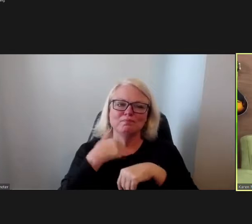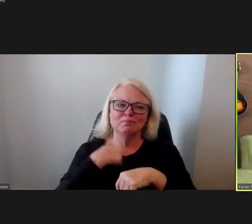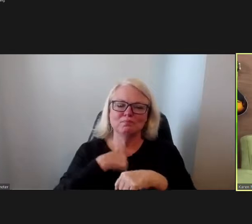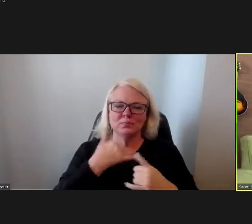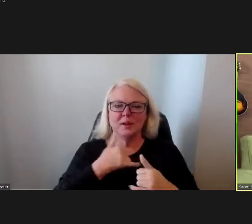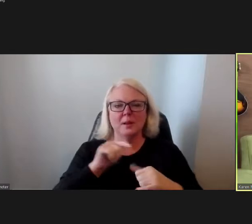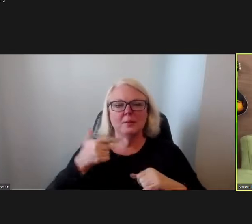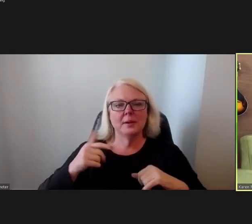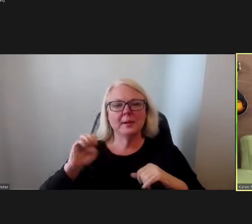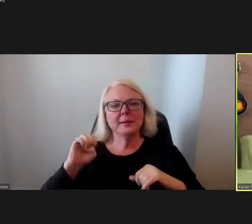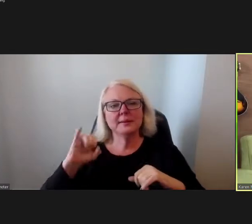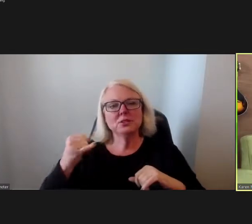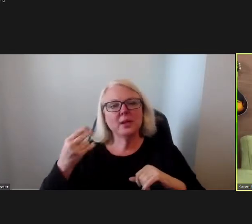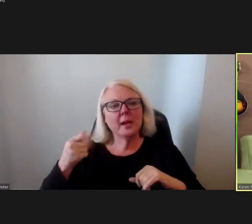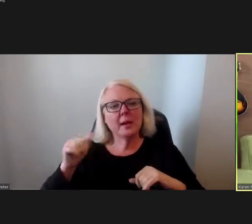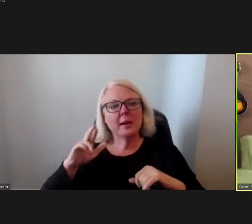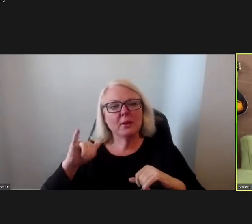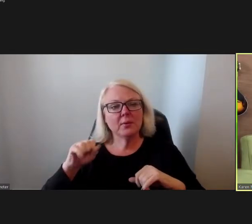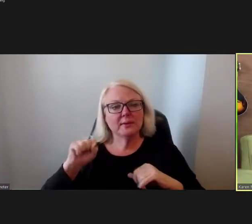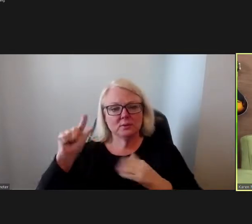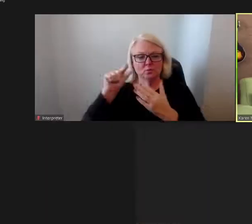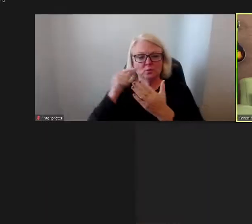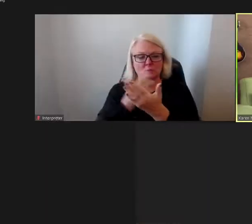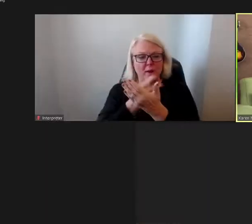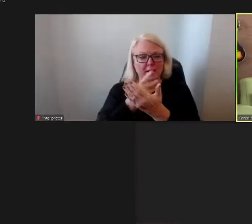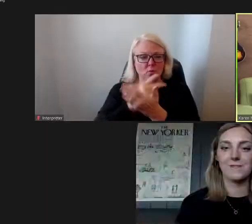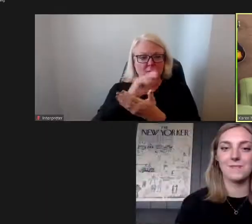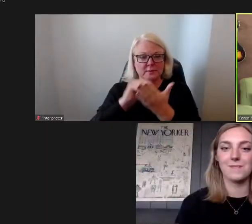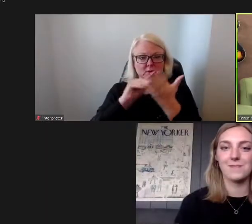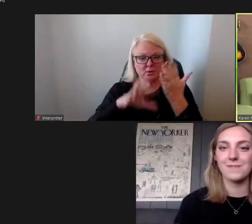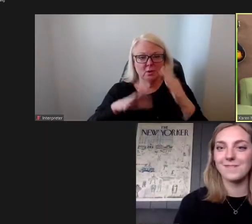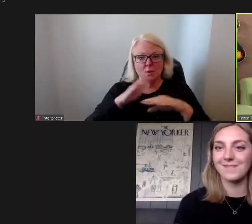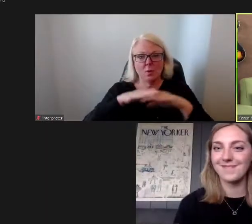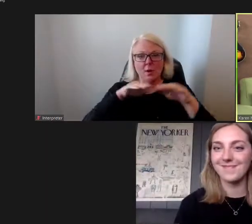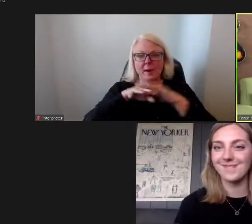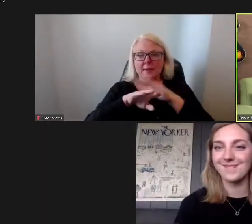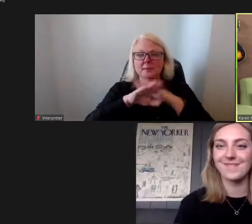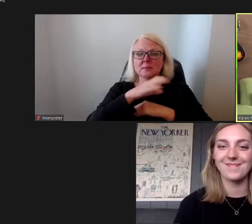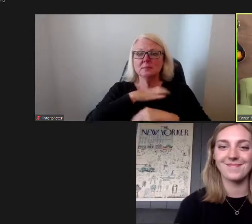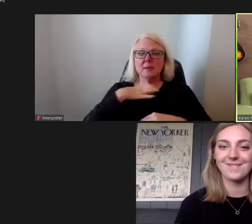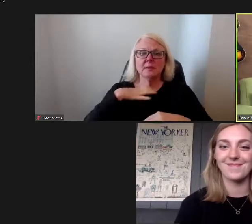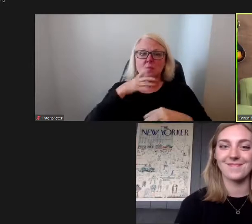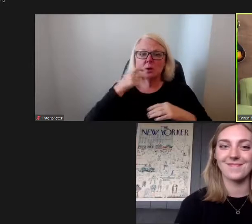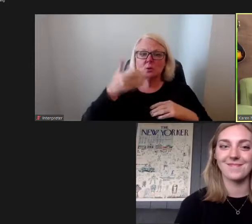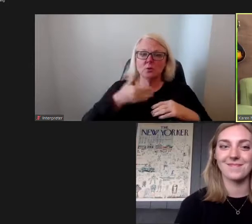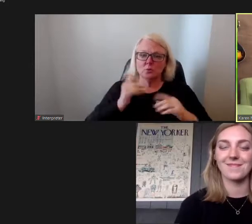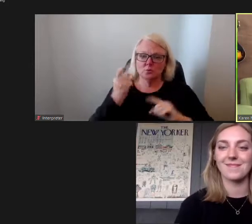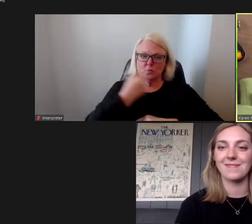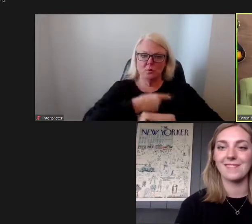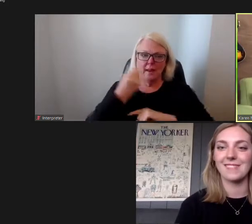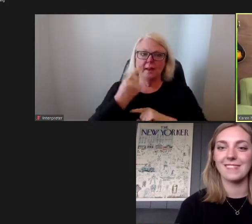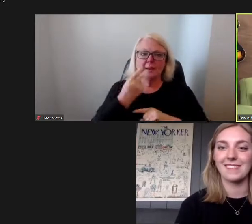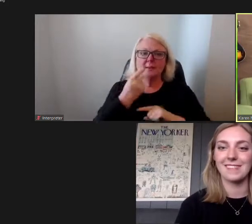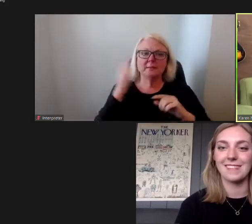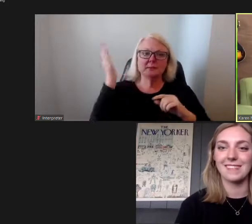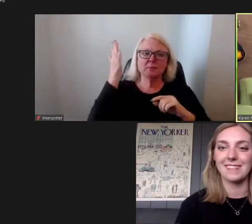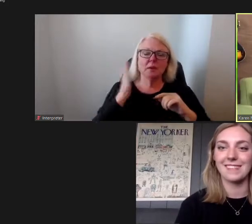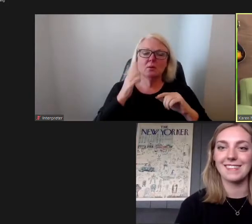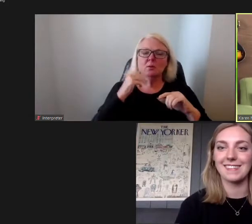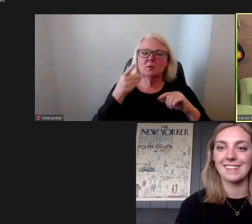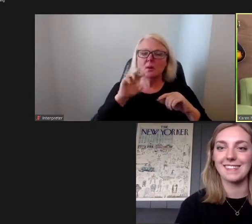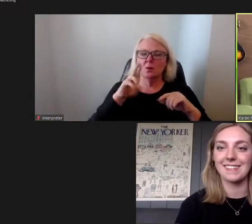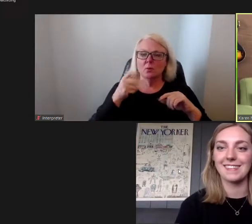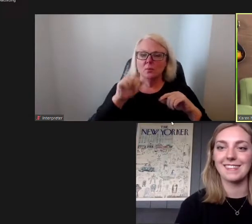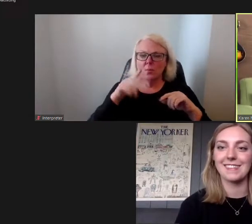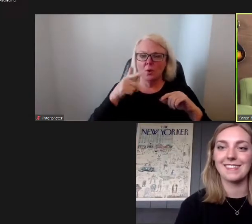to EJ Harris, a graduate student on our accessibility committee who's going to introduce today's speaker, Dr. Margaret Price. The